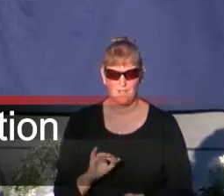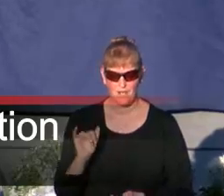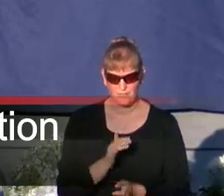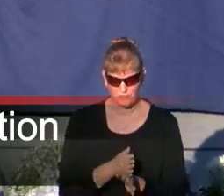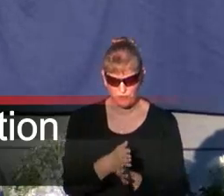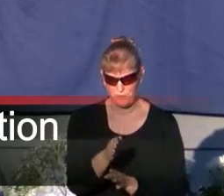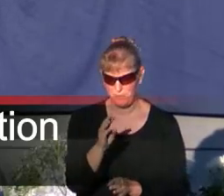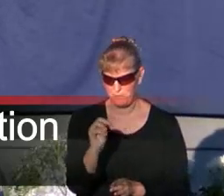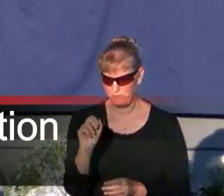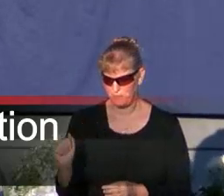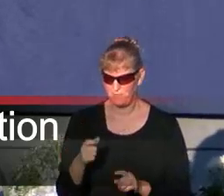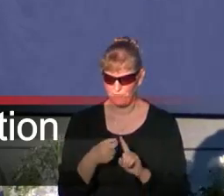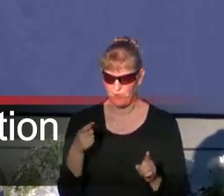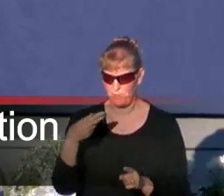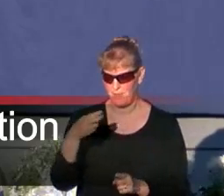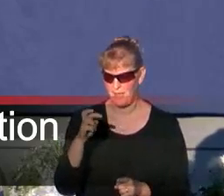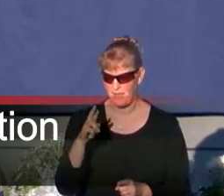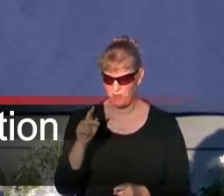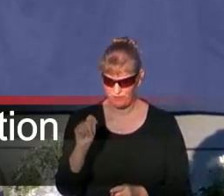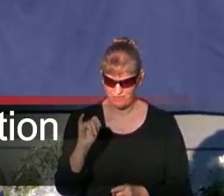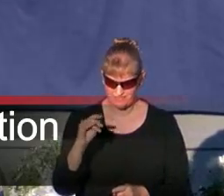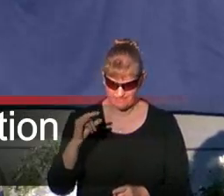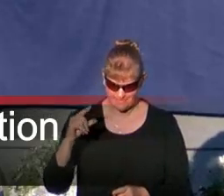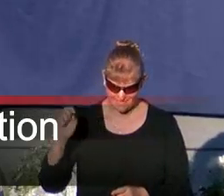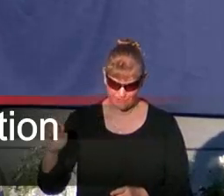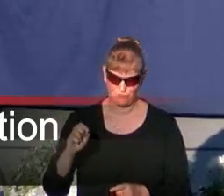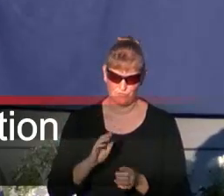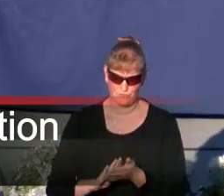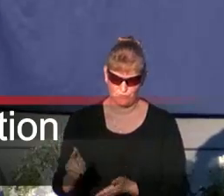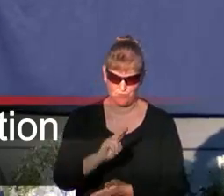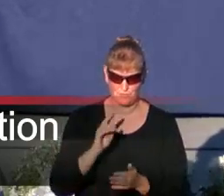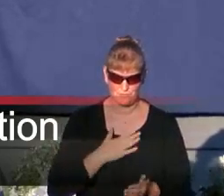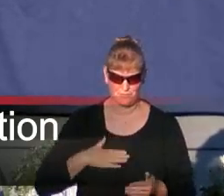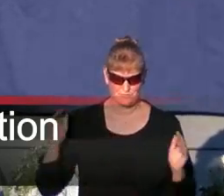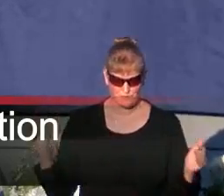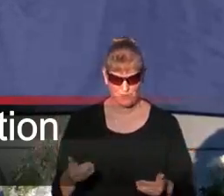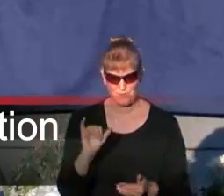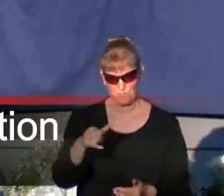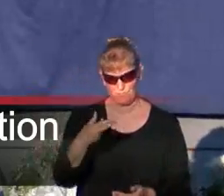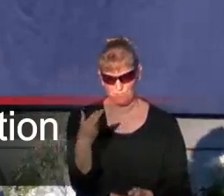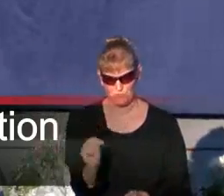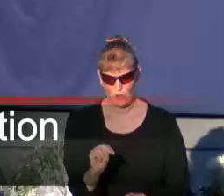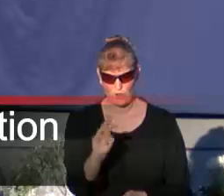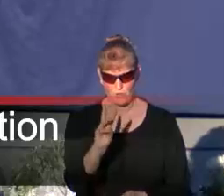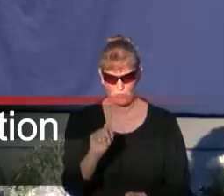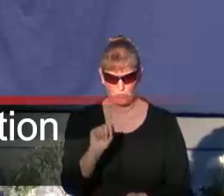educational administration from Heritage University. Please welcome Mr. John Walwart.